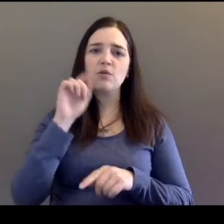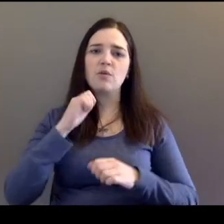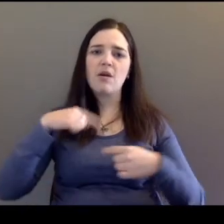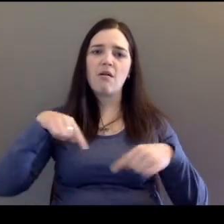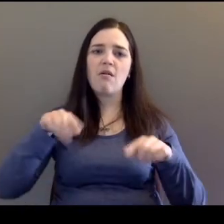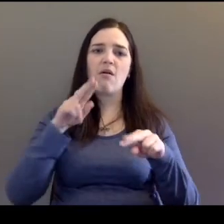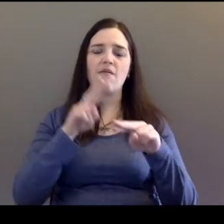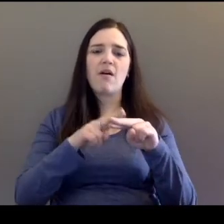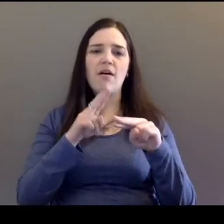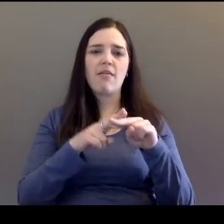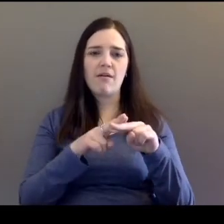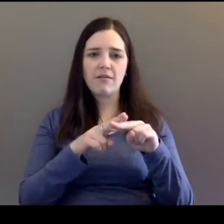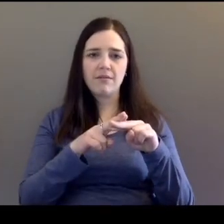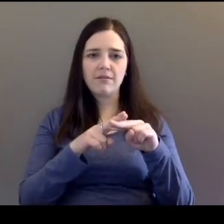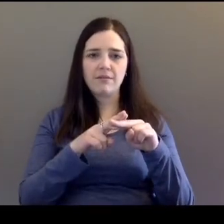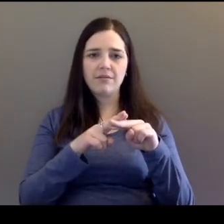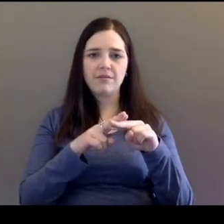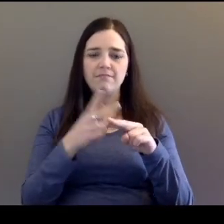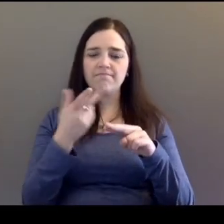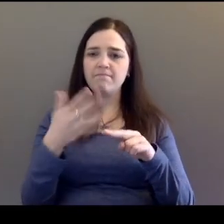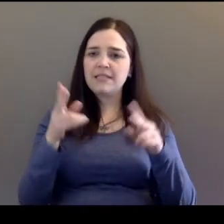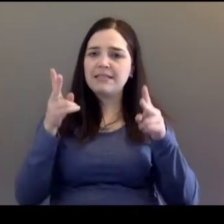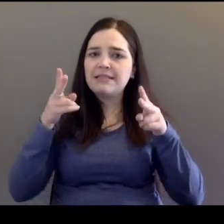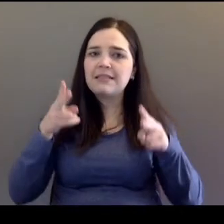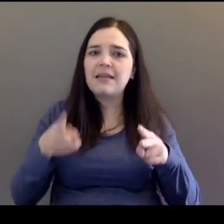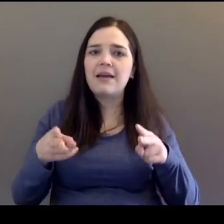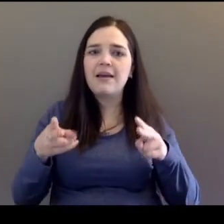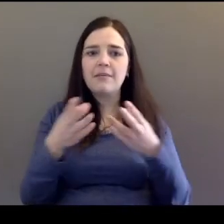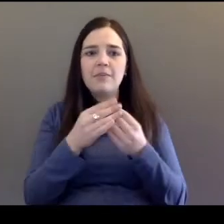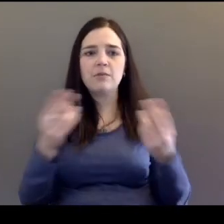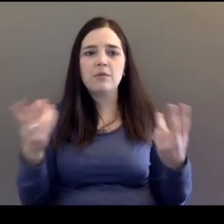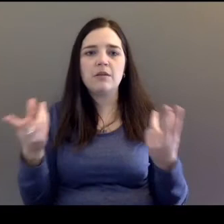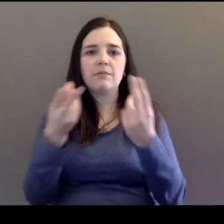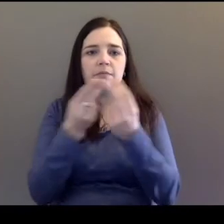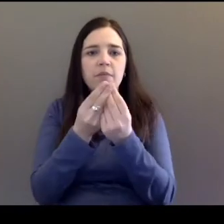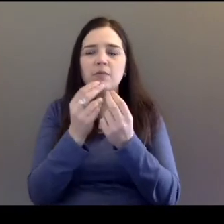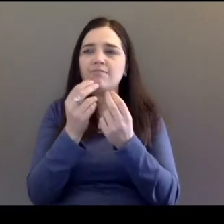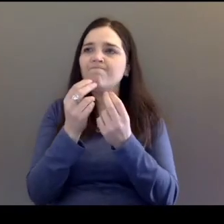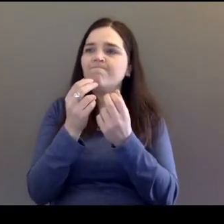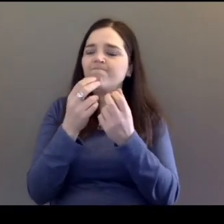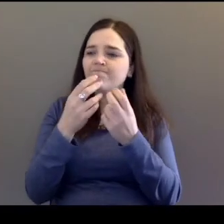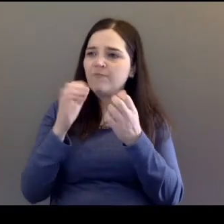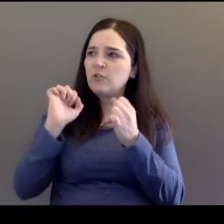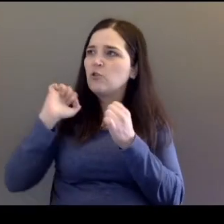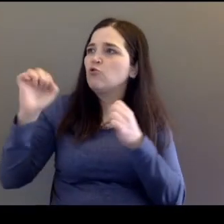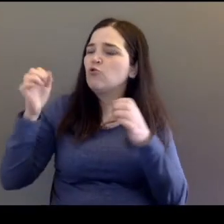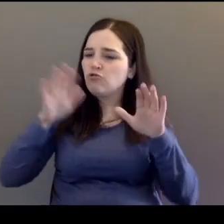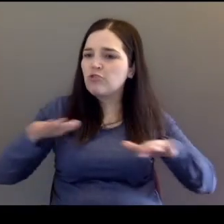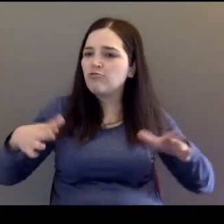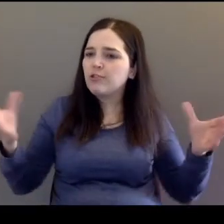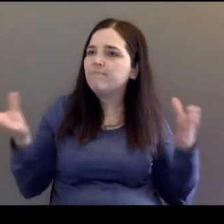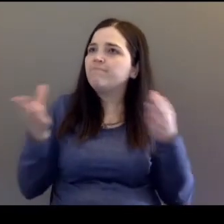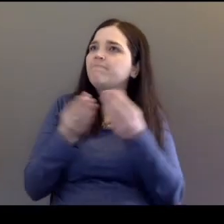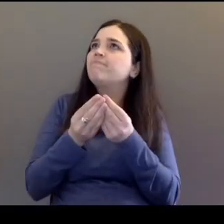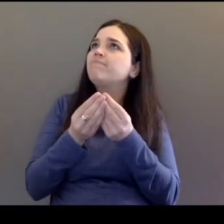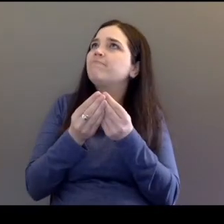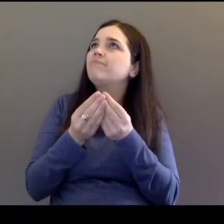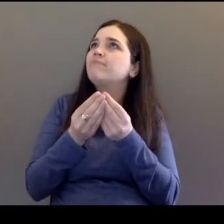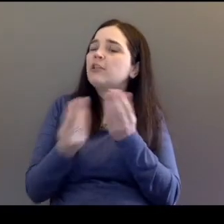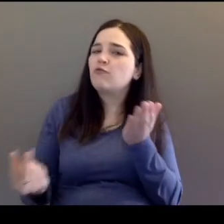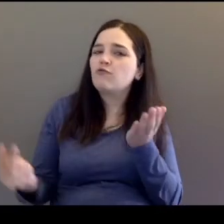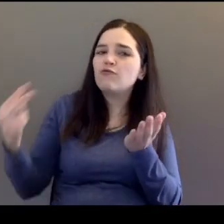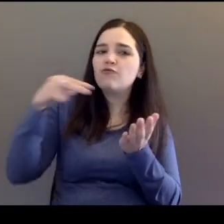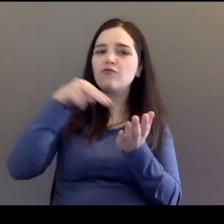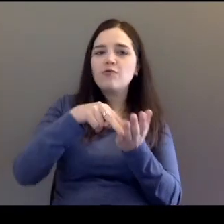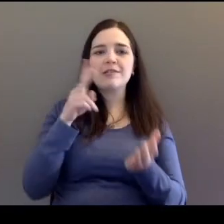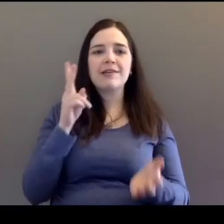Father, who died that we might be adopted as your children, who rose again to say that